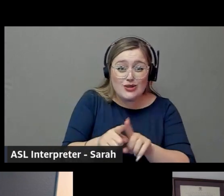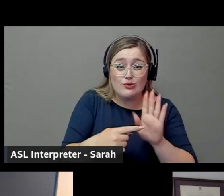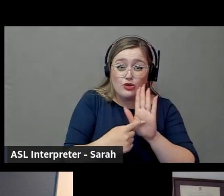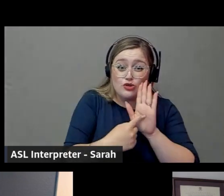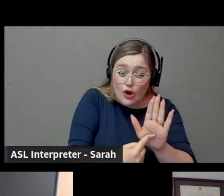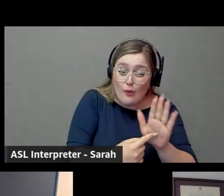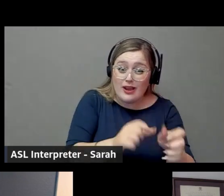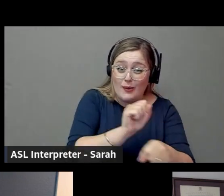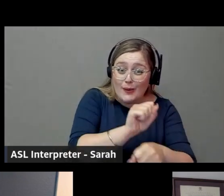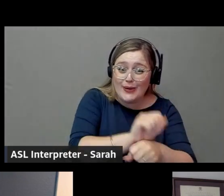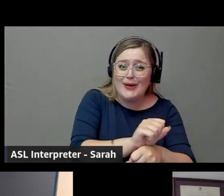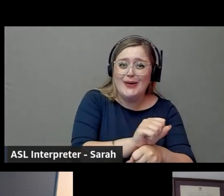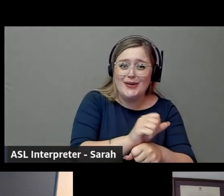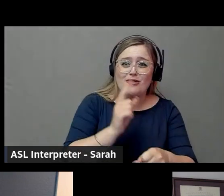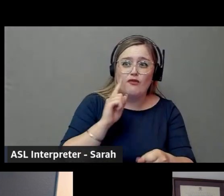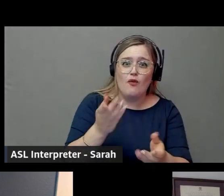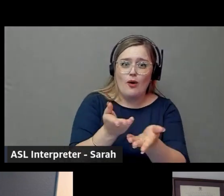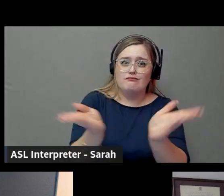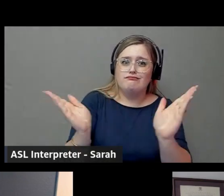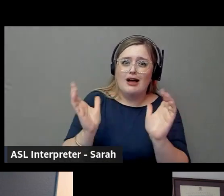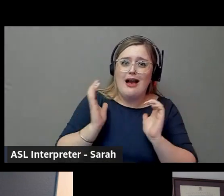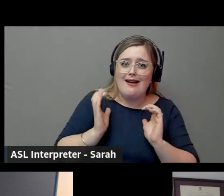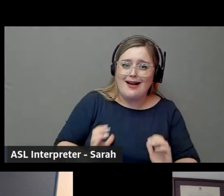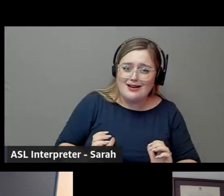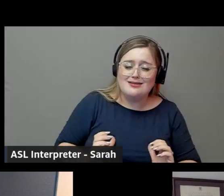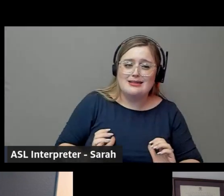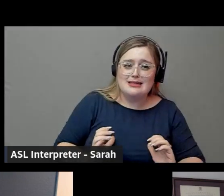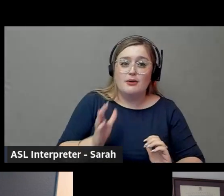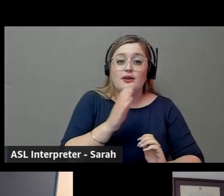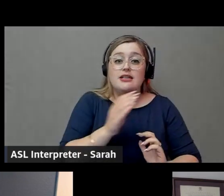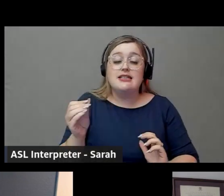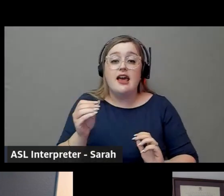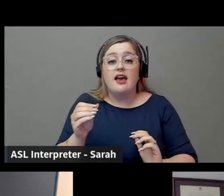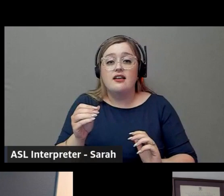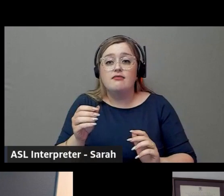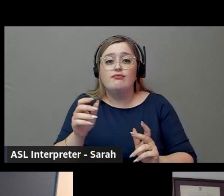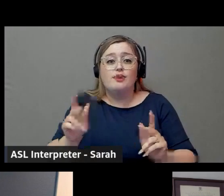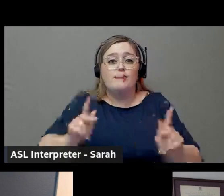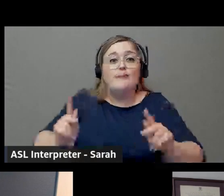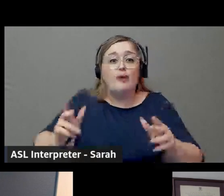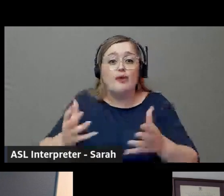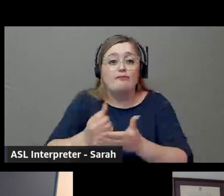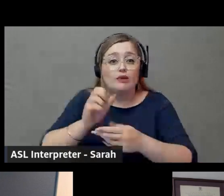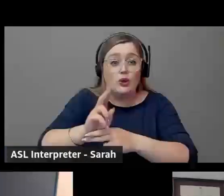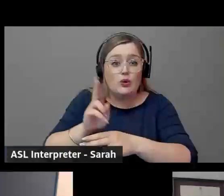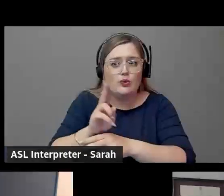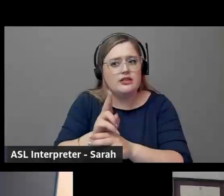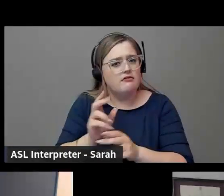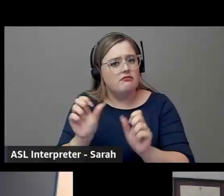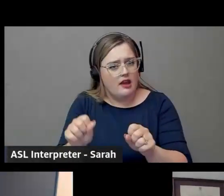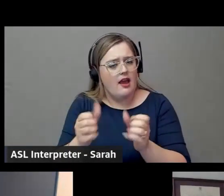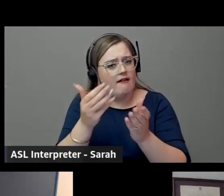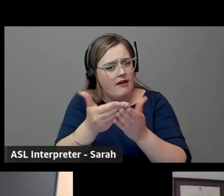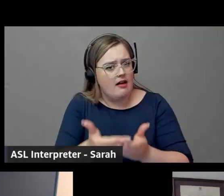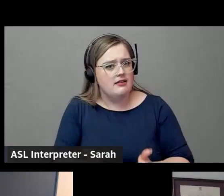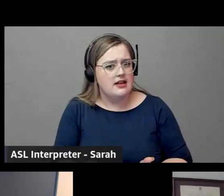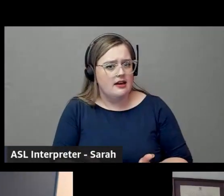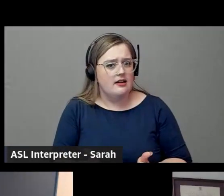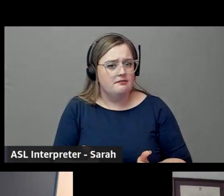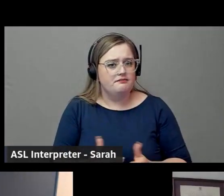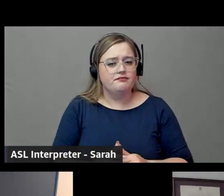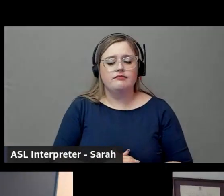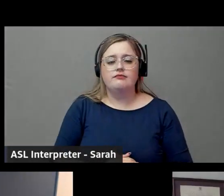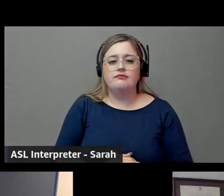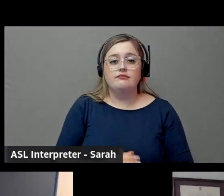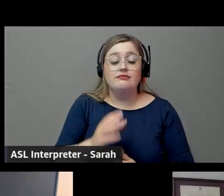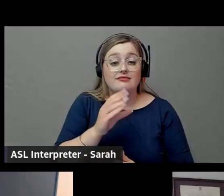that our customers and the users of this can validate it for themselves, and then knowing that